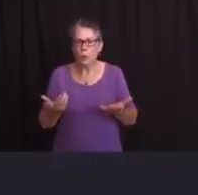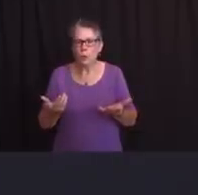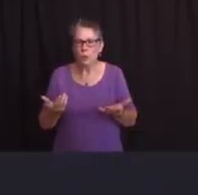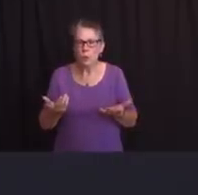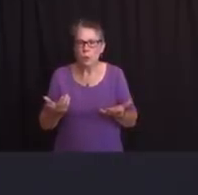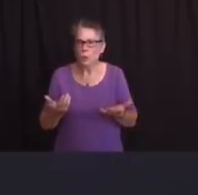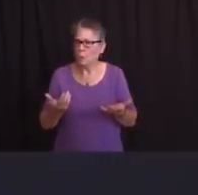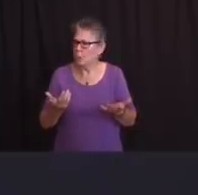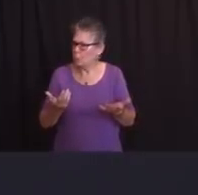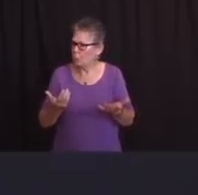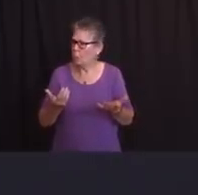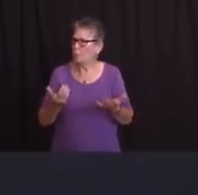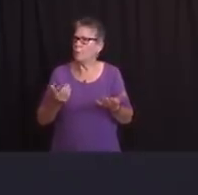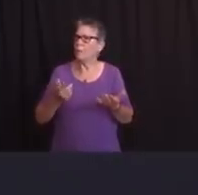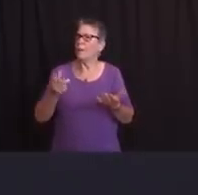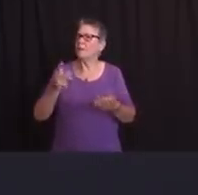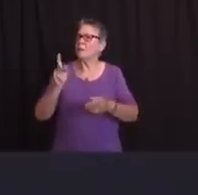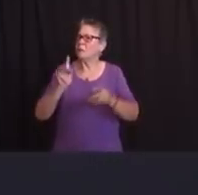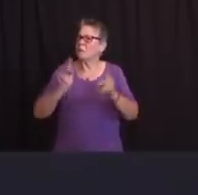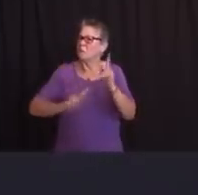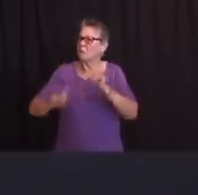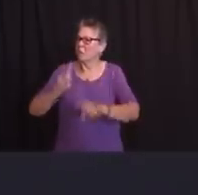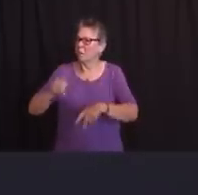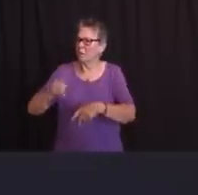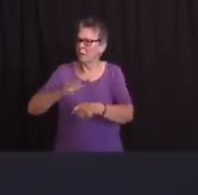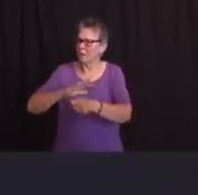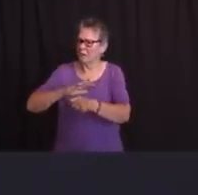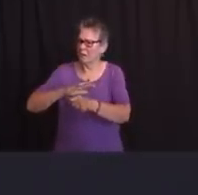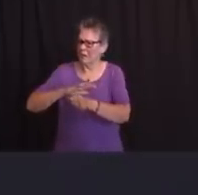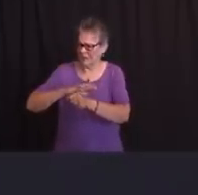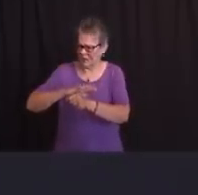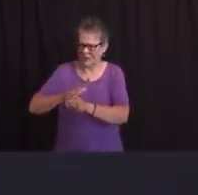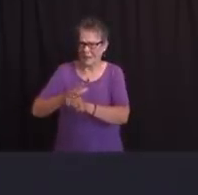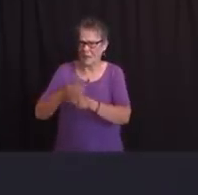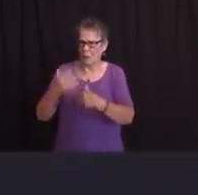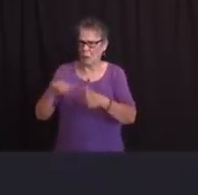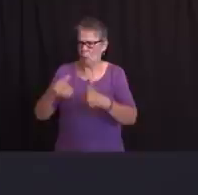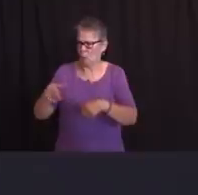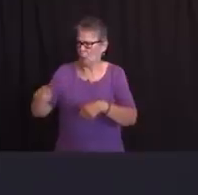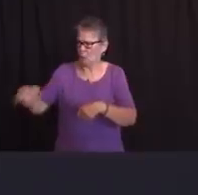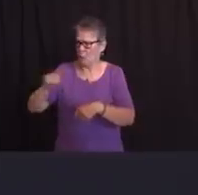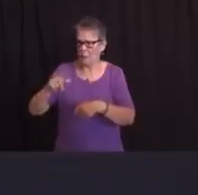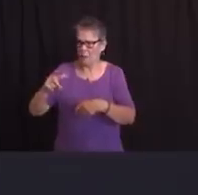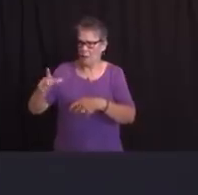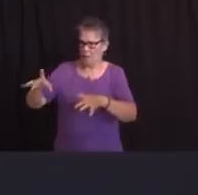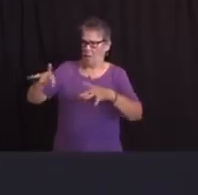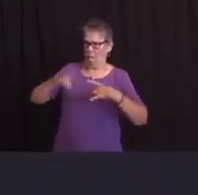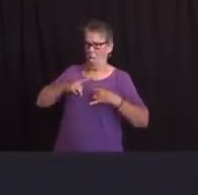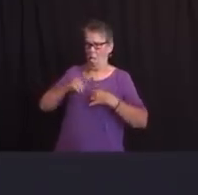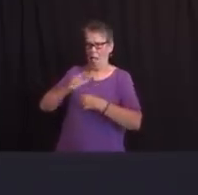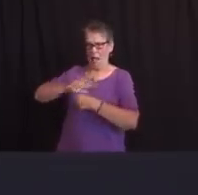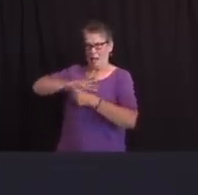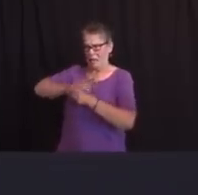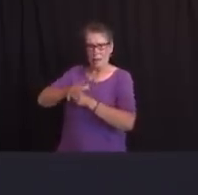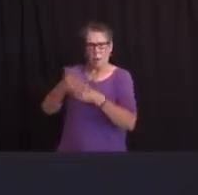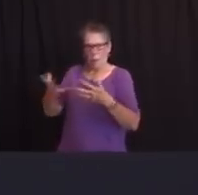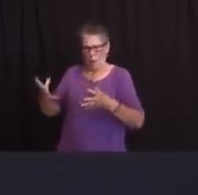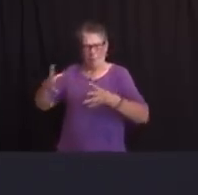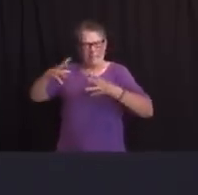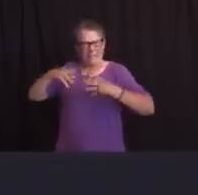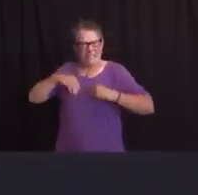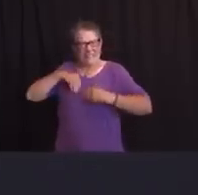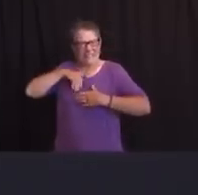loads in vaccinated and unvaccinated individuals. High viral loads suggest an increased risk